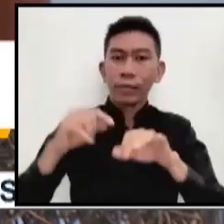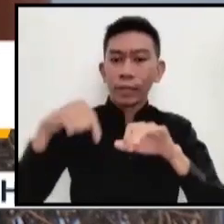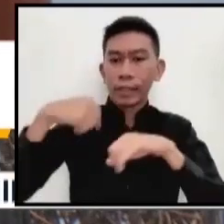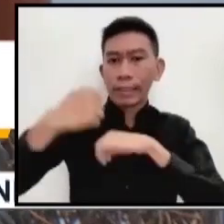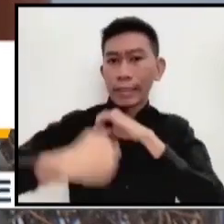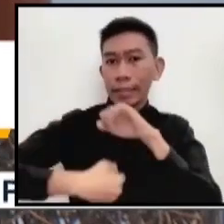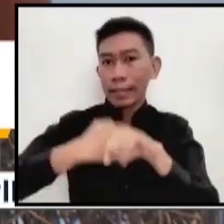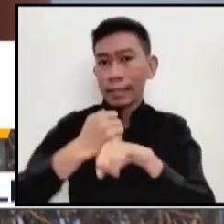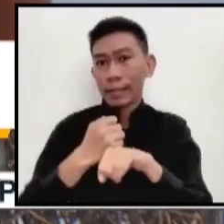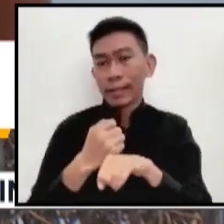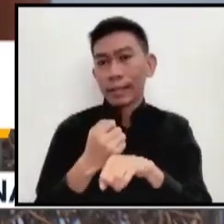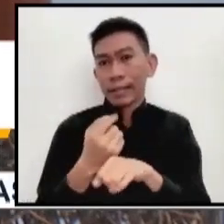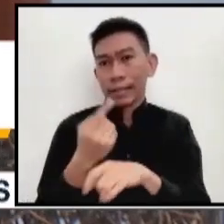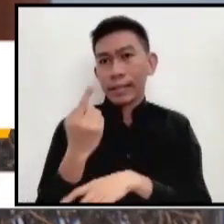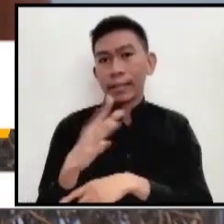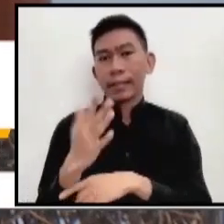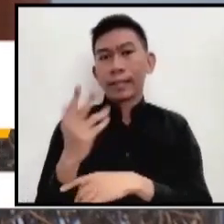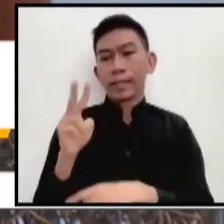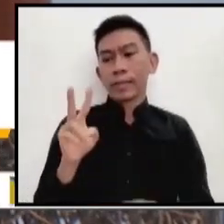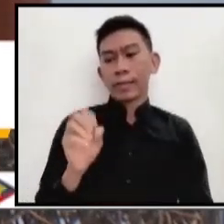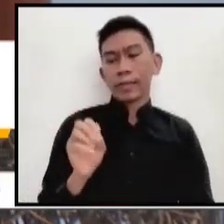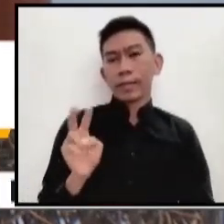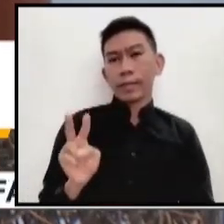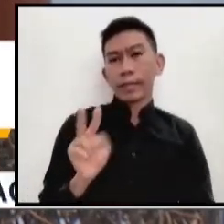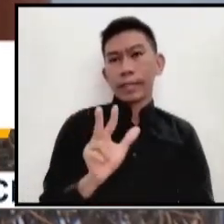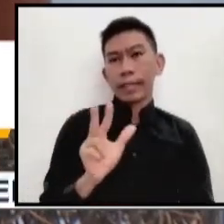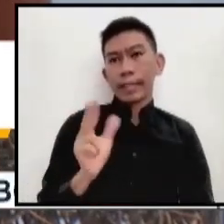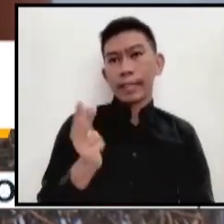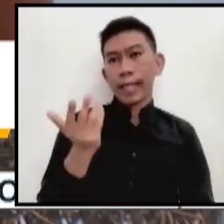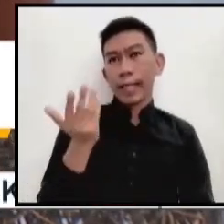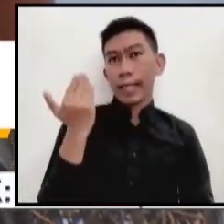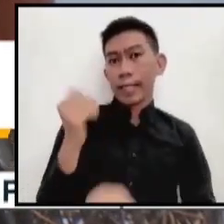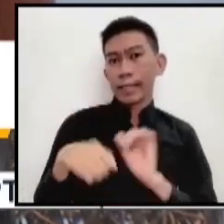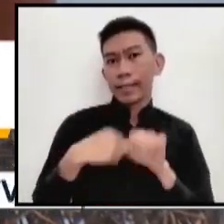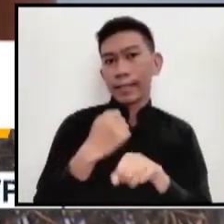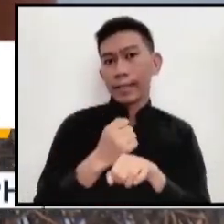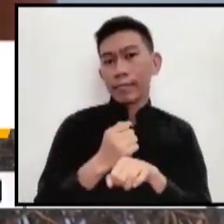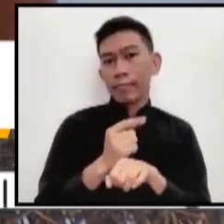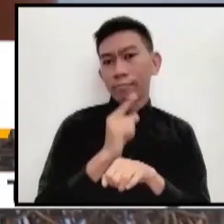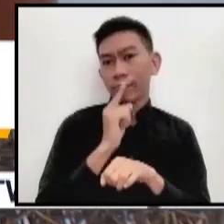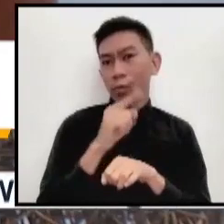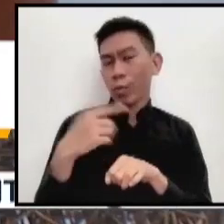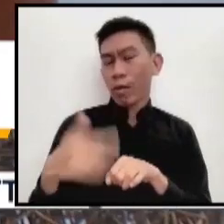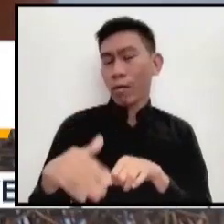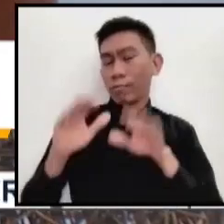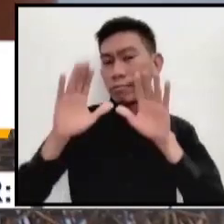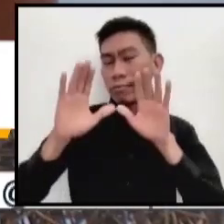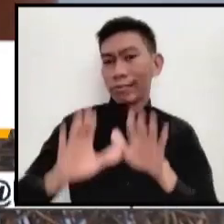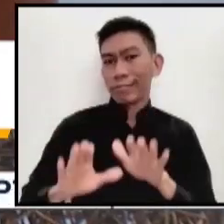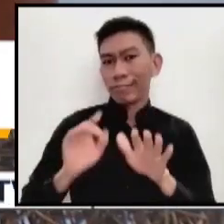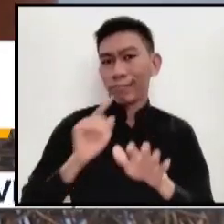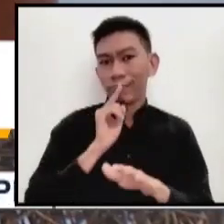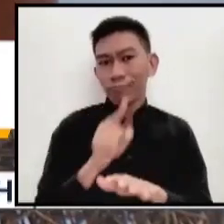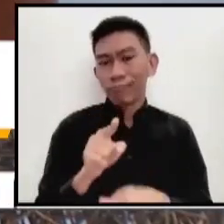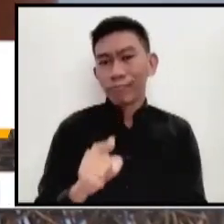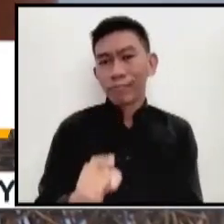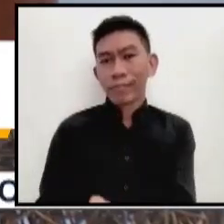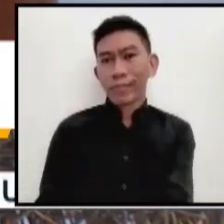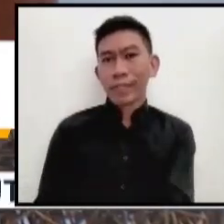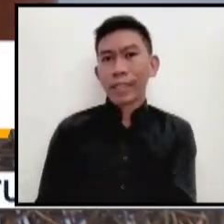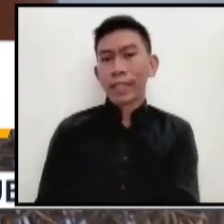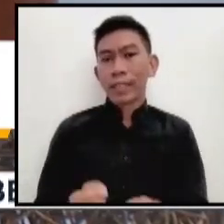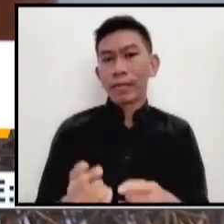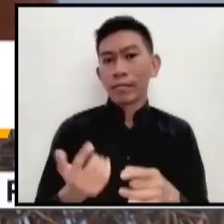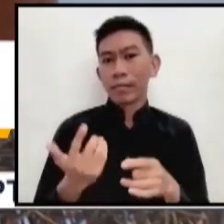2023, last year, mm-hmm, they are beyond words. Flattery aside, exaggeration aside, it's beyond